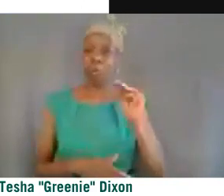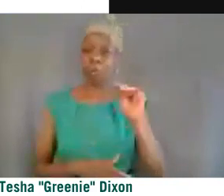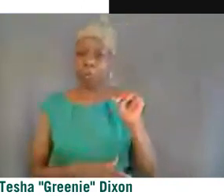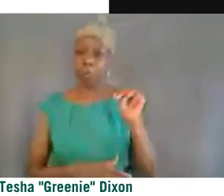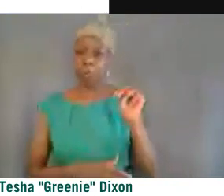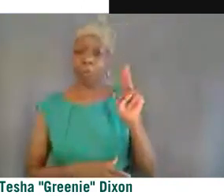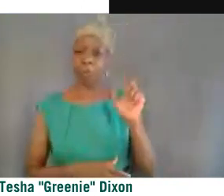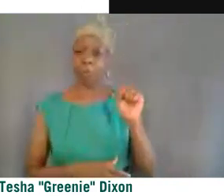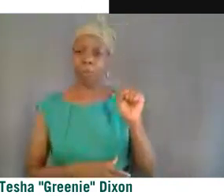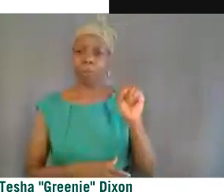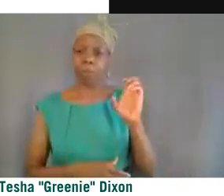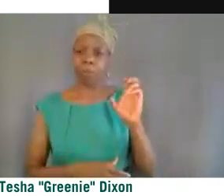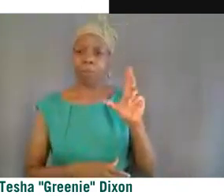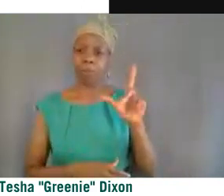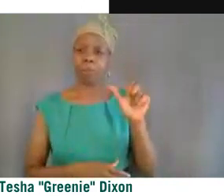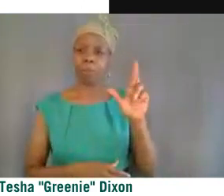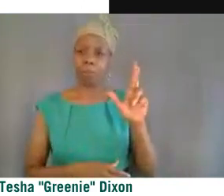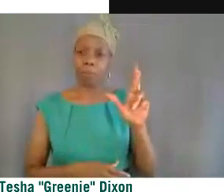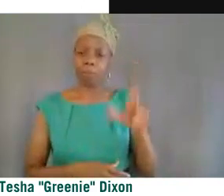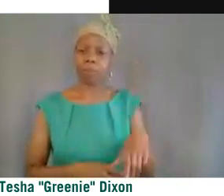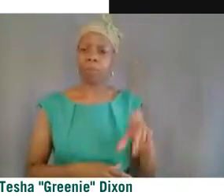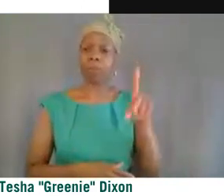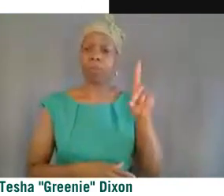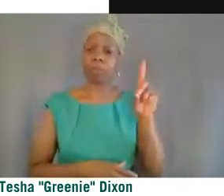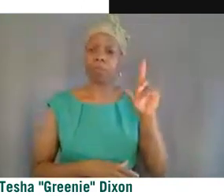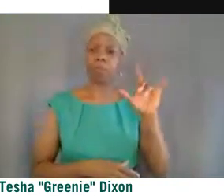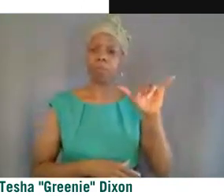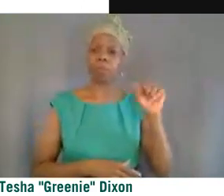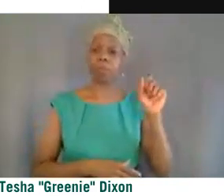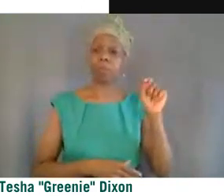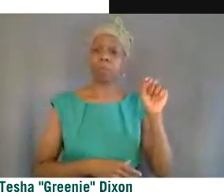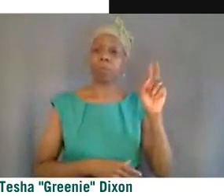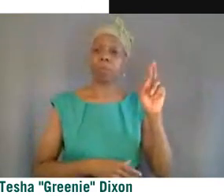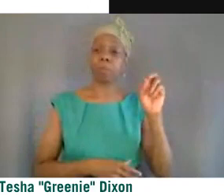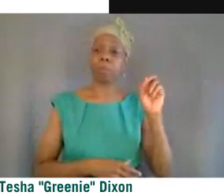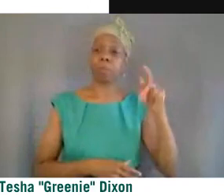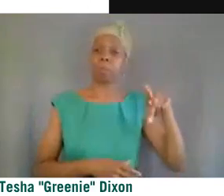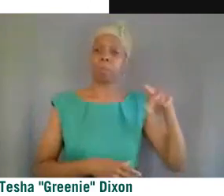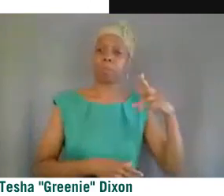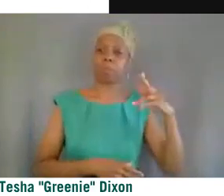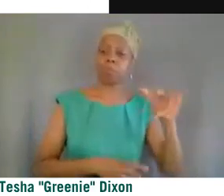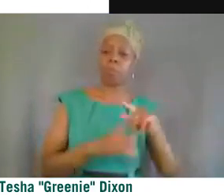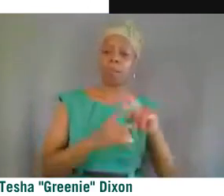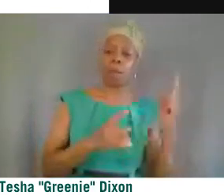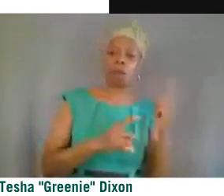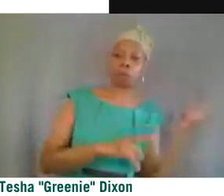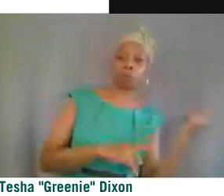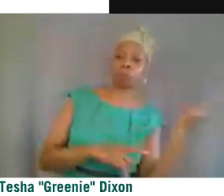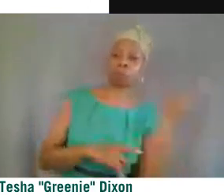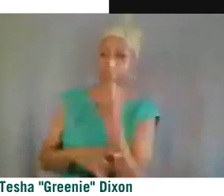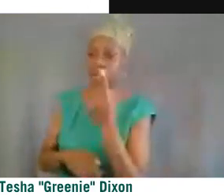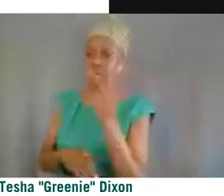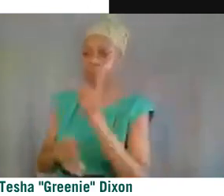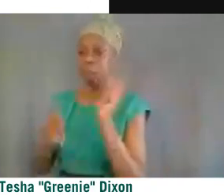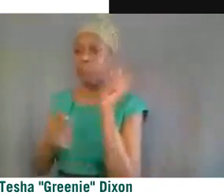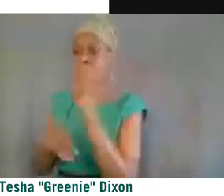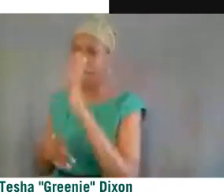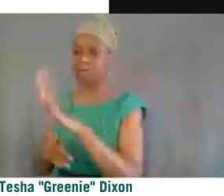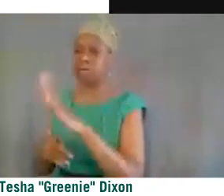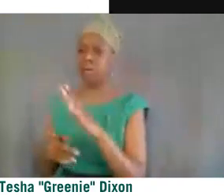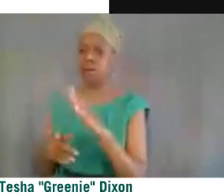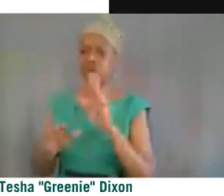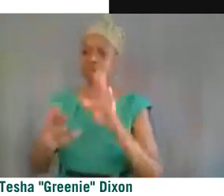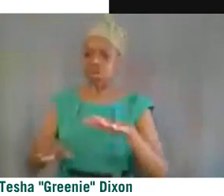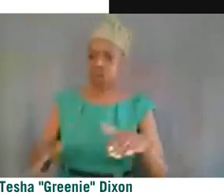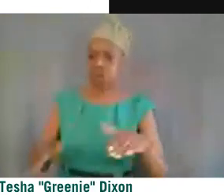But I would always direct people back to their pediatrician to start with. No, and Dr. Rosen. Now we got two hands